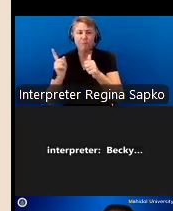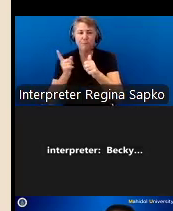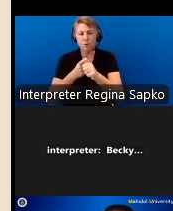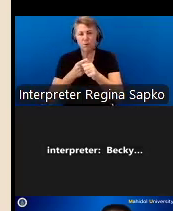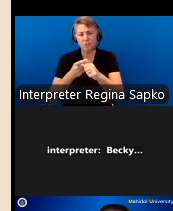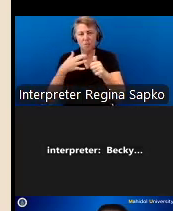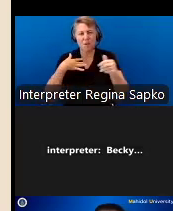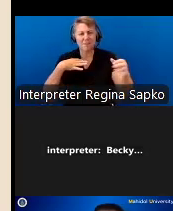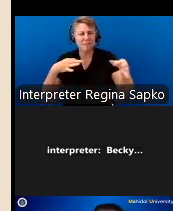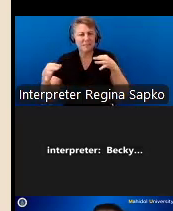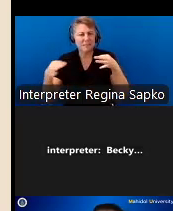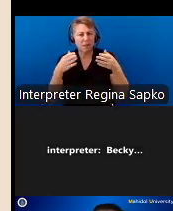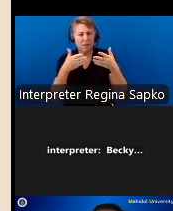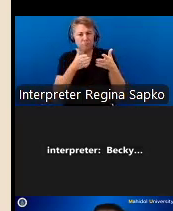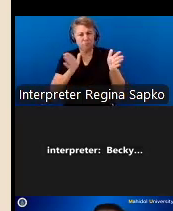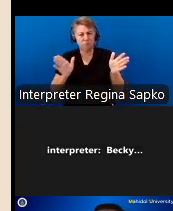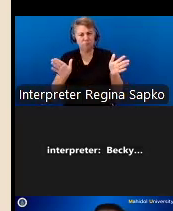of